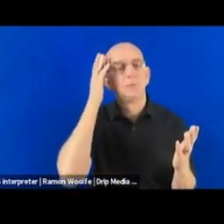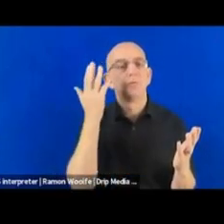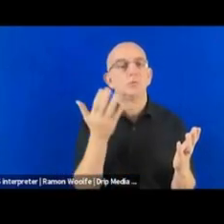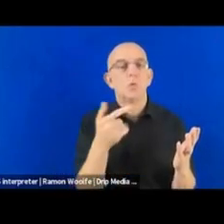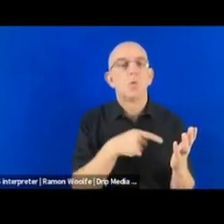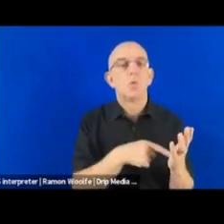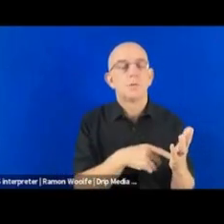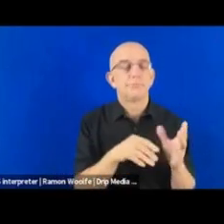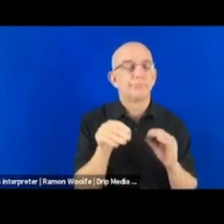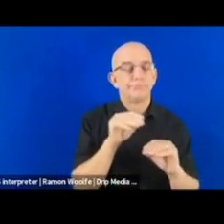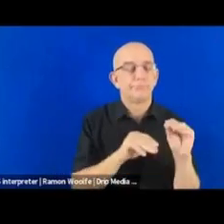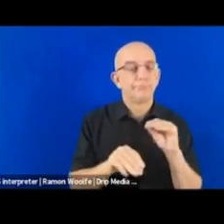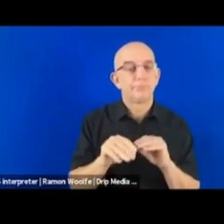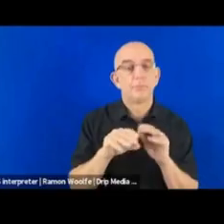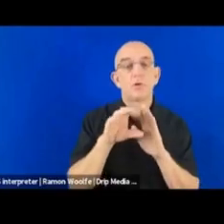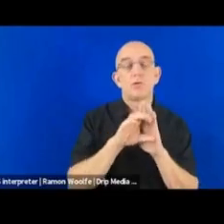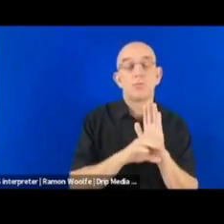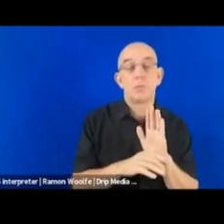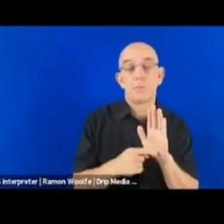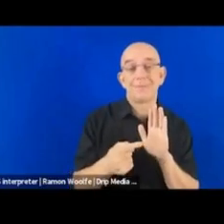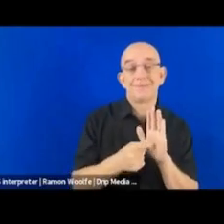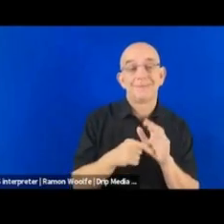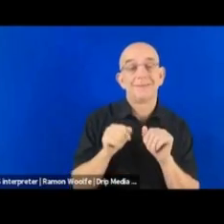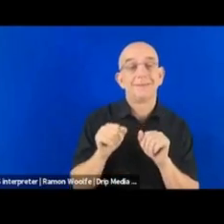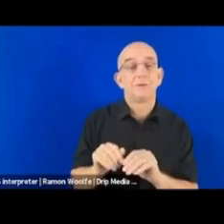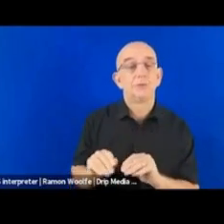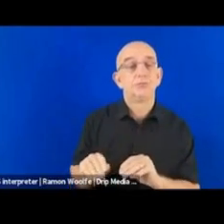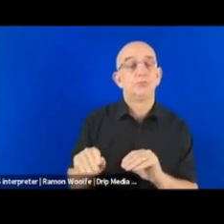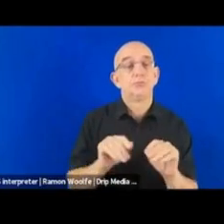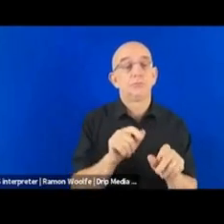staff, and the college developed a curriculum to help